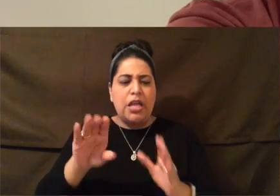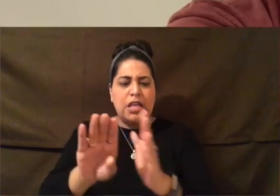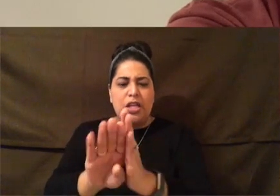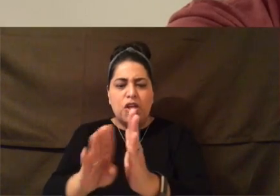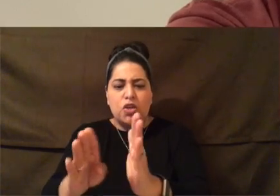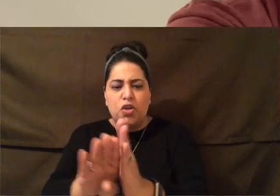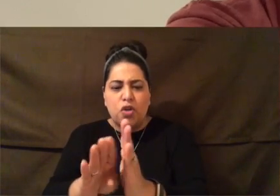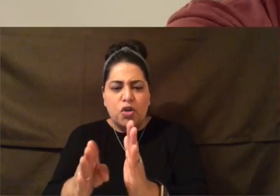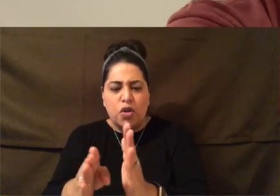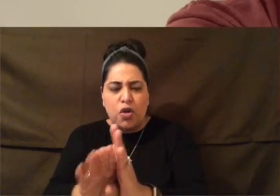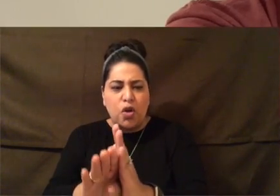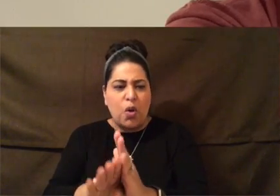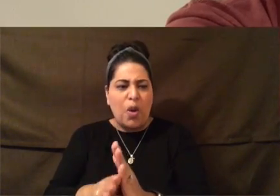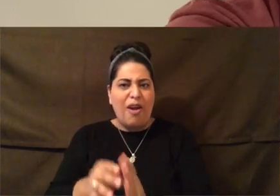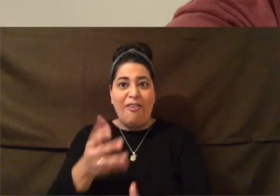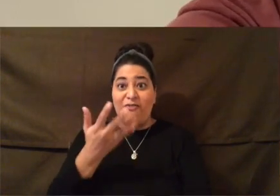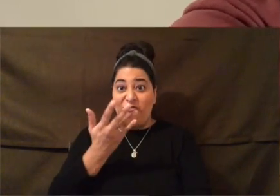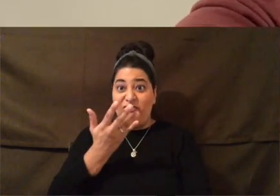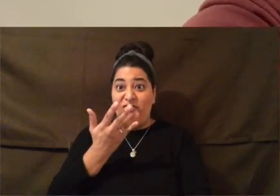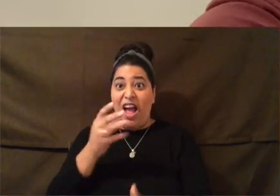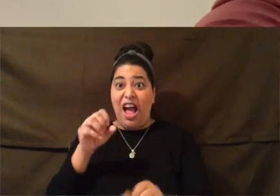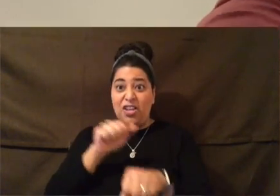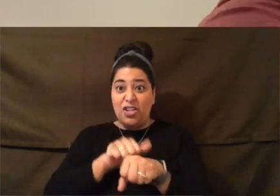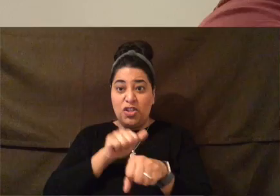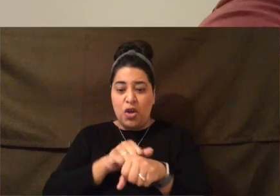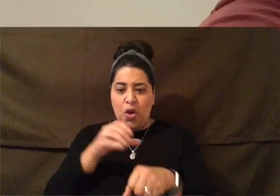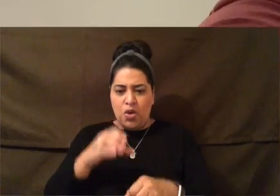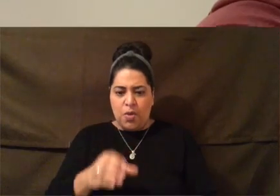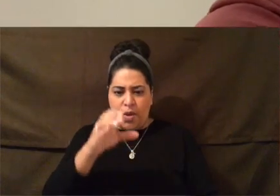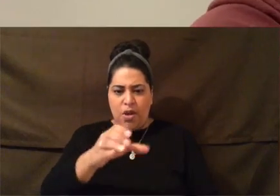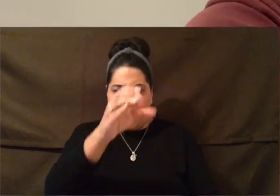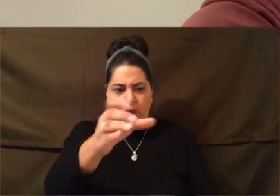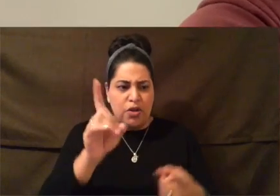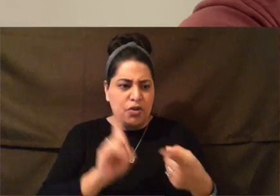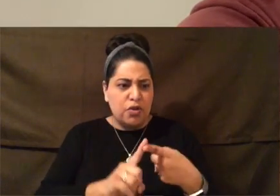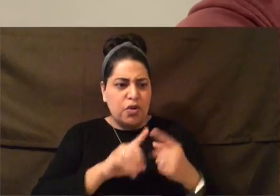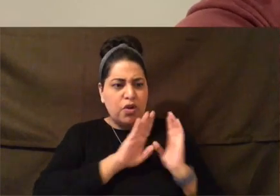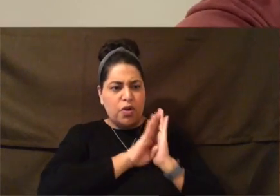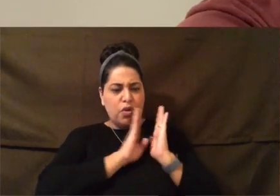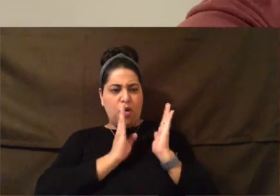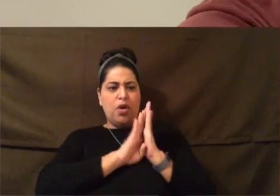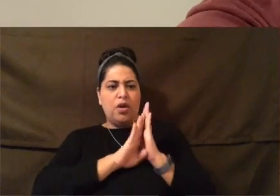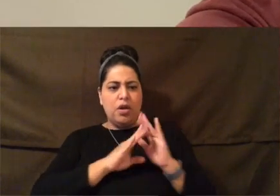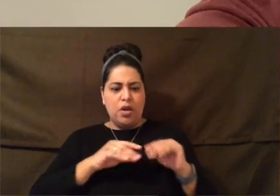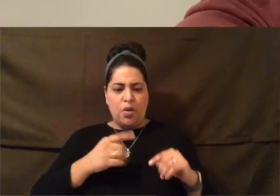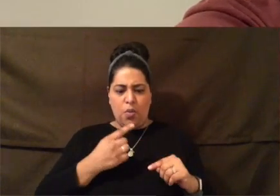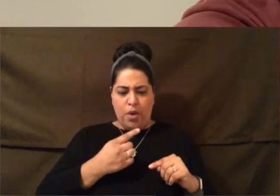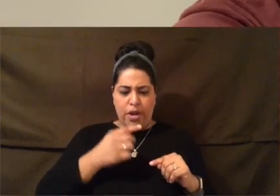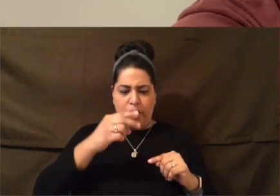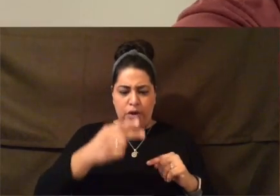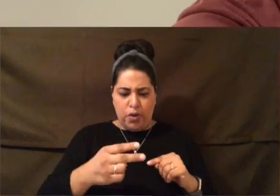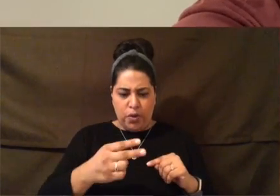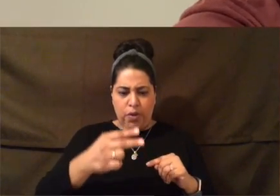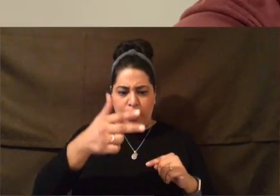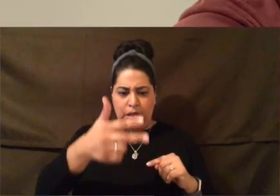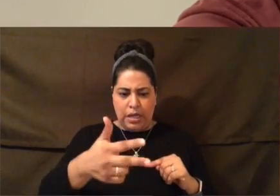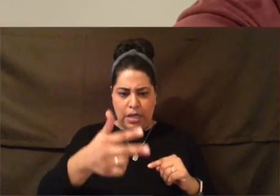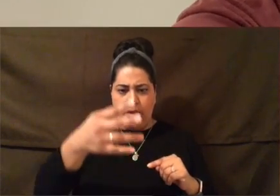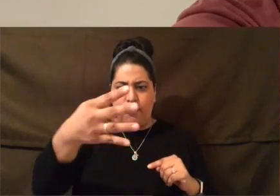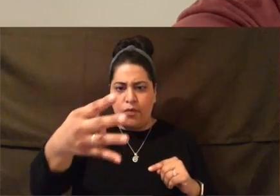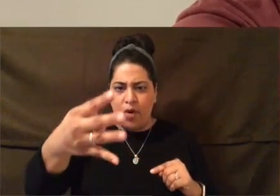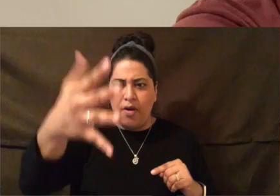the door to the hall. Jack shined the light on the floor and counted the stones. 1,